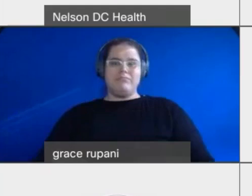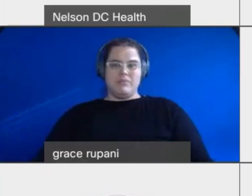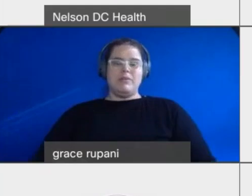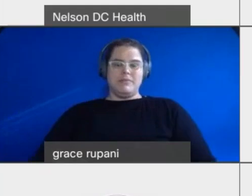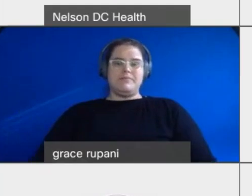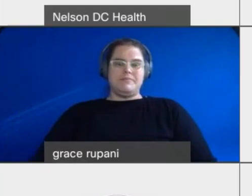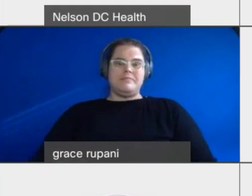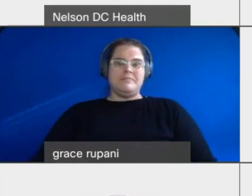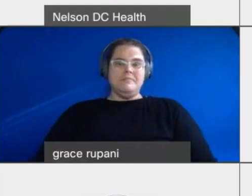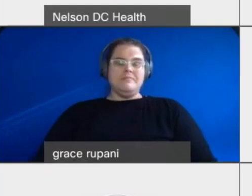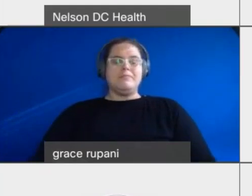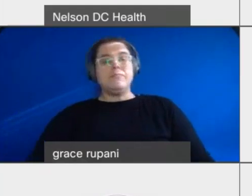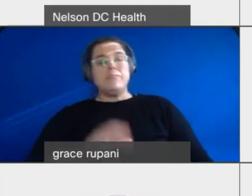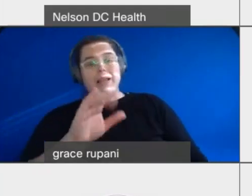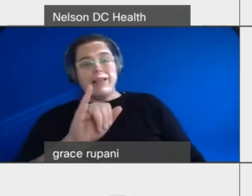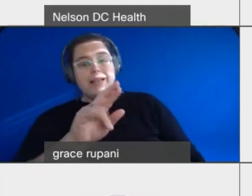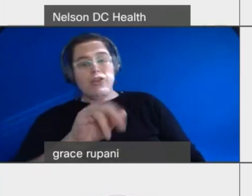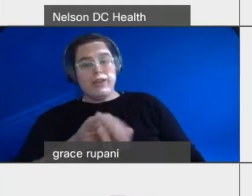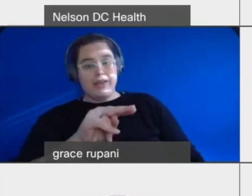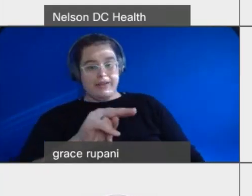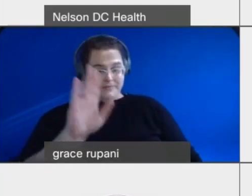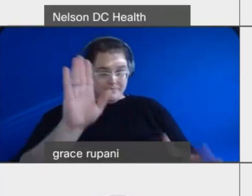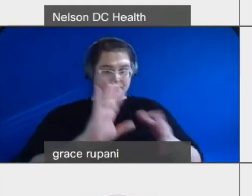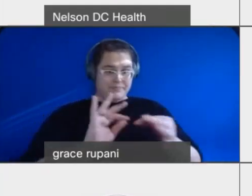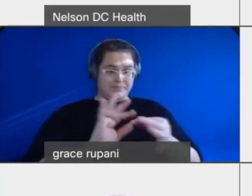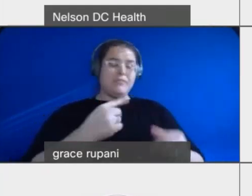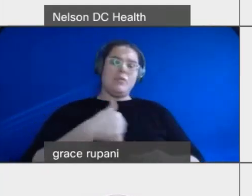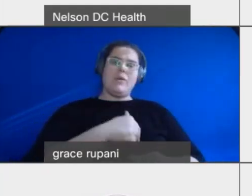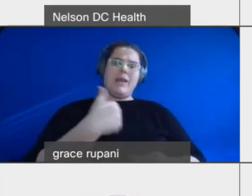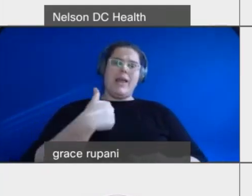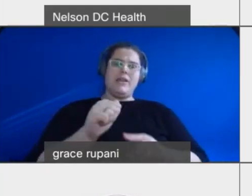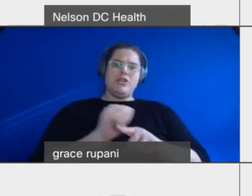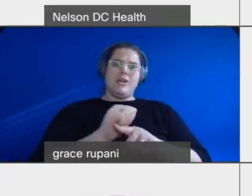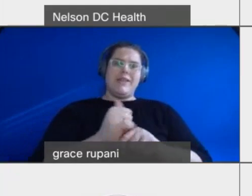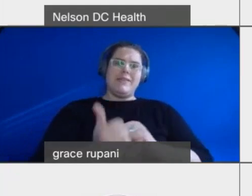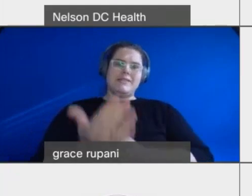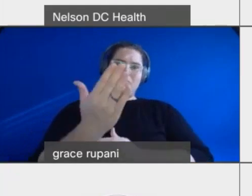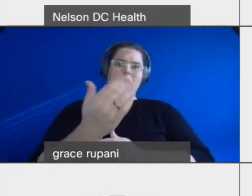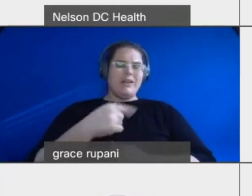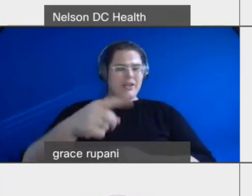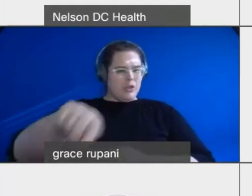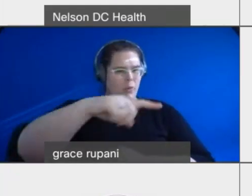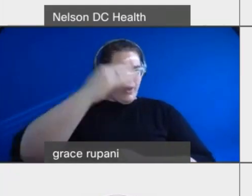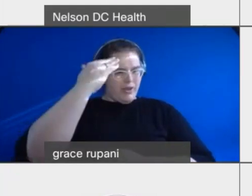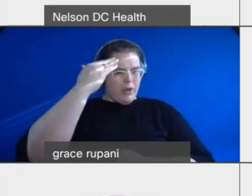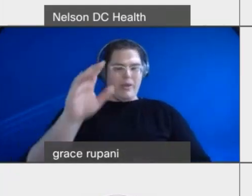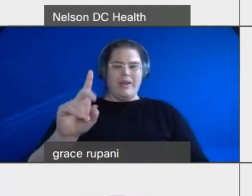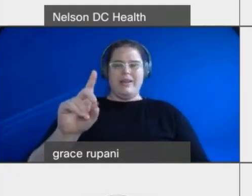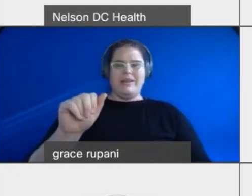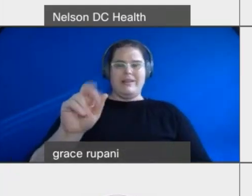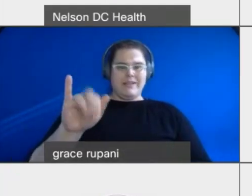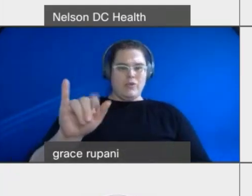training this morning with our epidemiology department. A lot of you may know Daryl Hawkins, who gave a